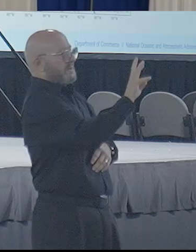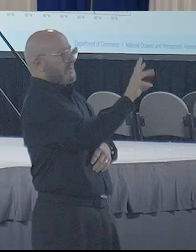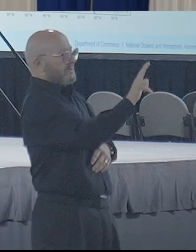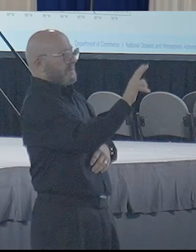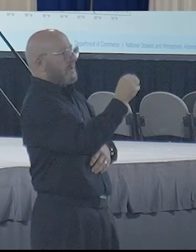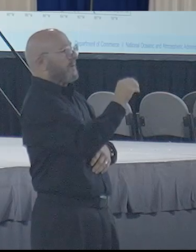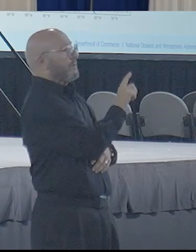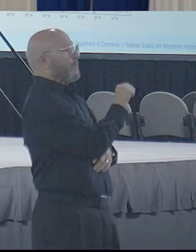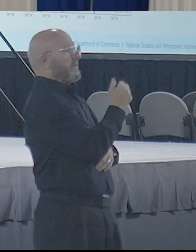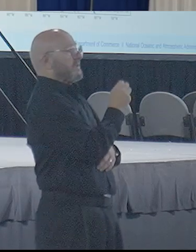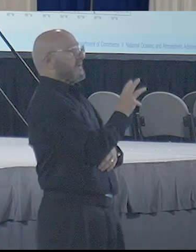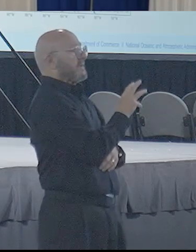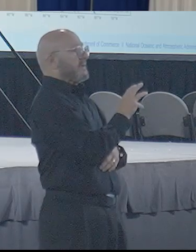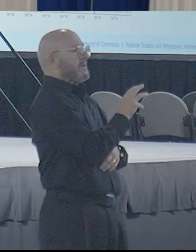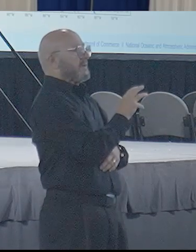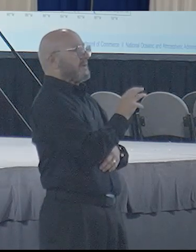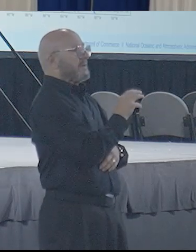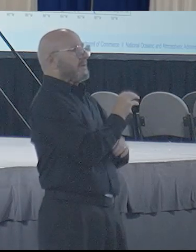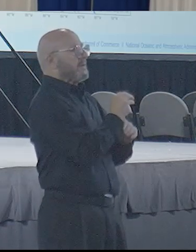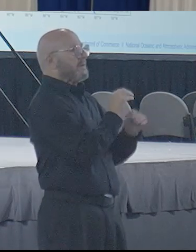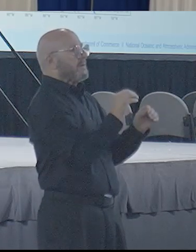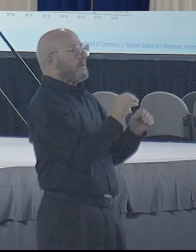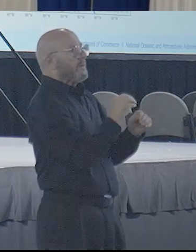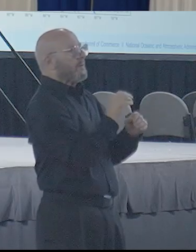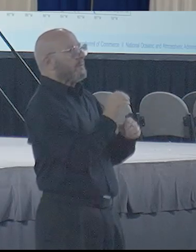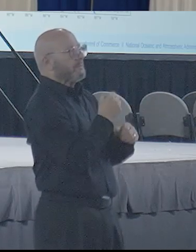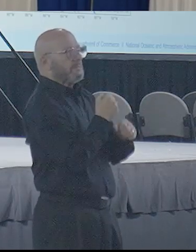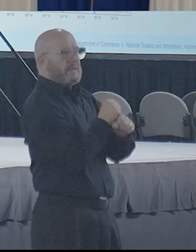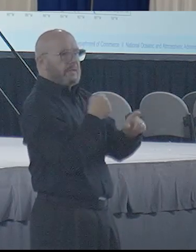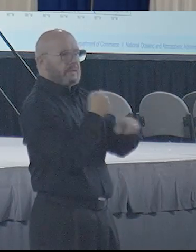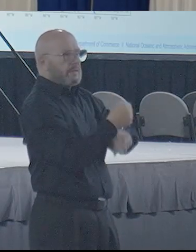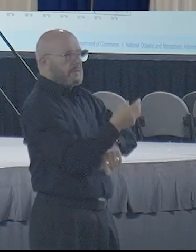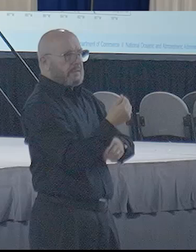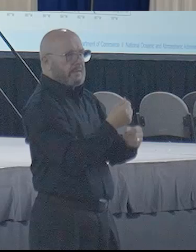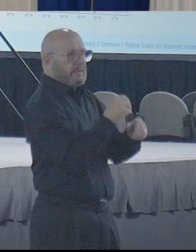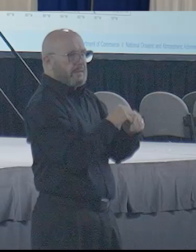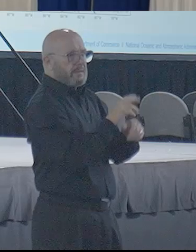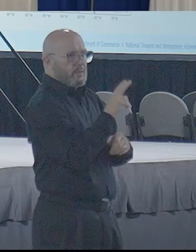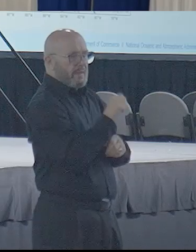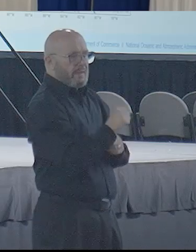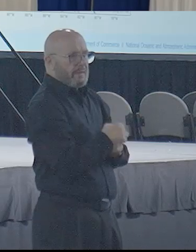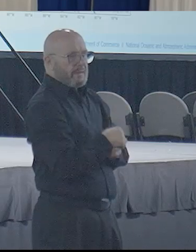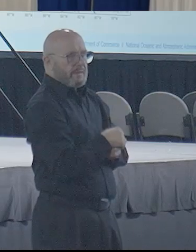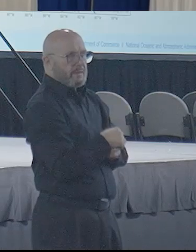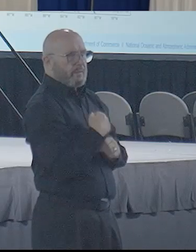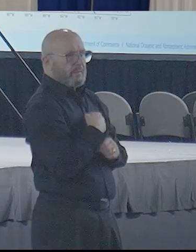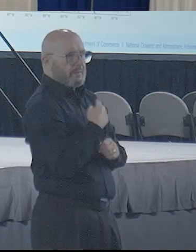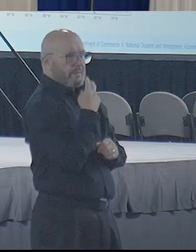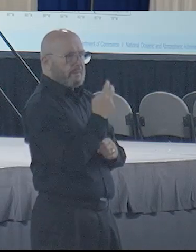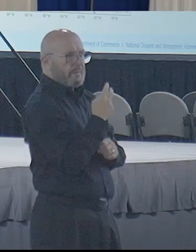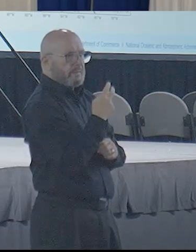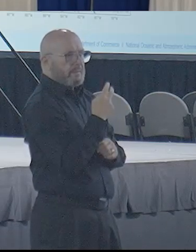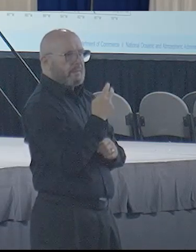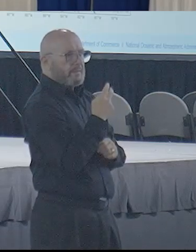and 2016, we didn't have this many making landfall in the United States. So we have seen an uptick in our major hurricane